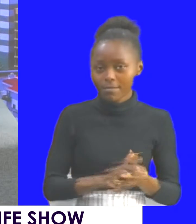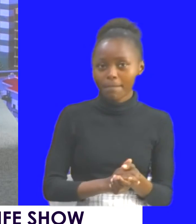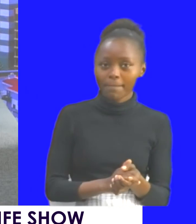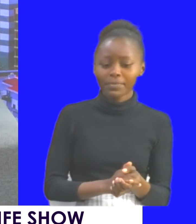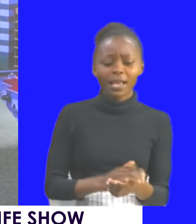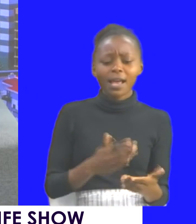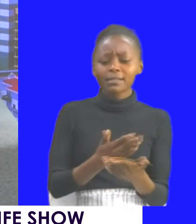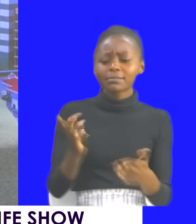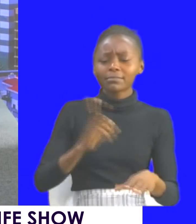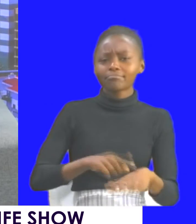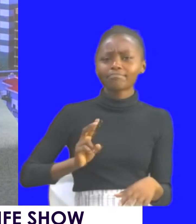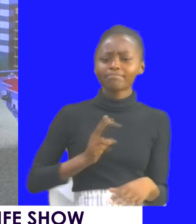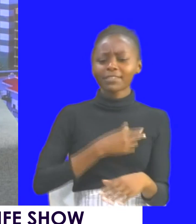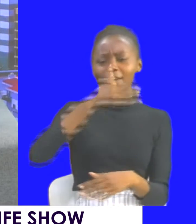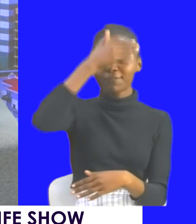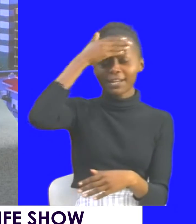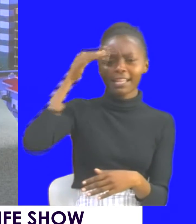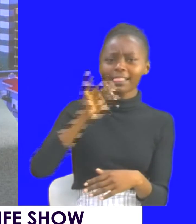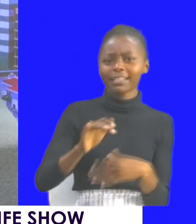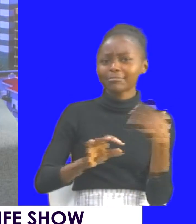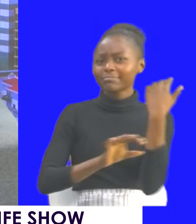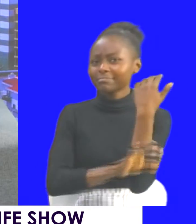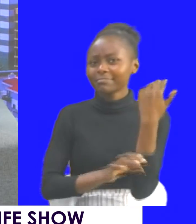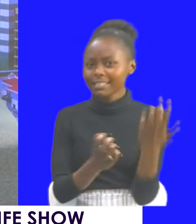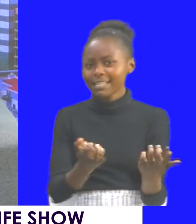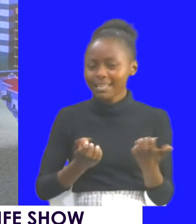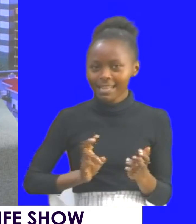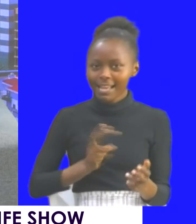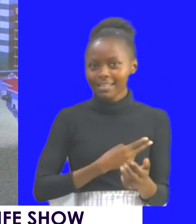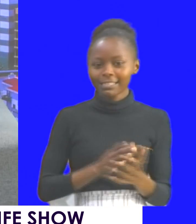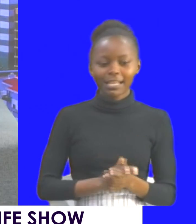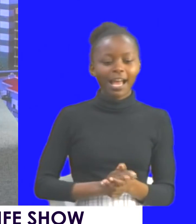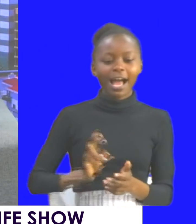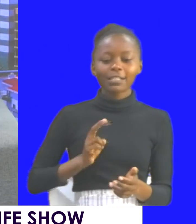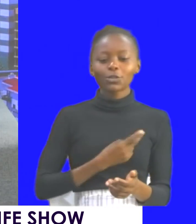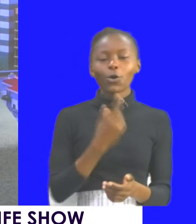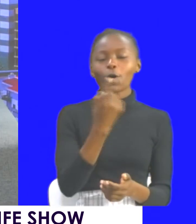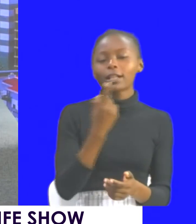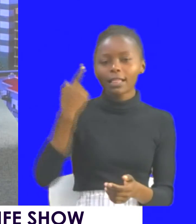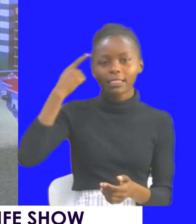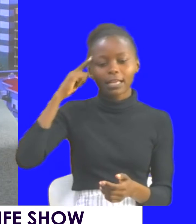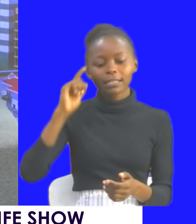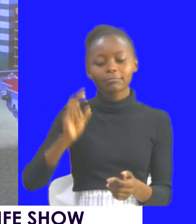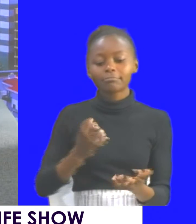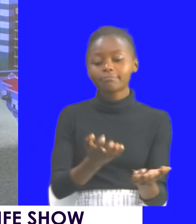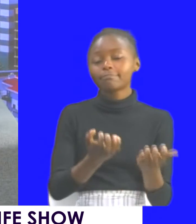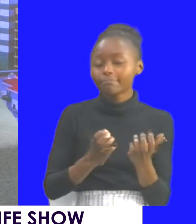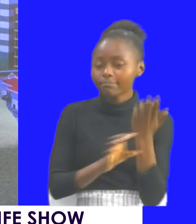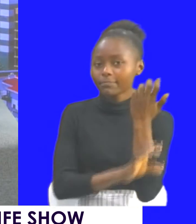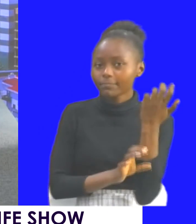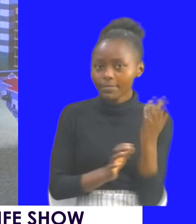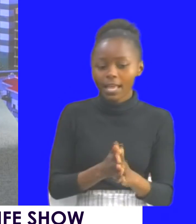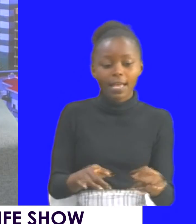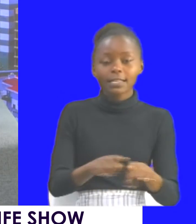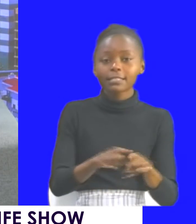forget that the country needs us. We imagine that we need the country. We forget that the family